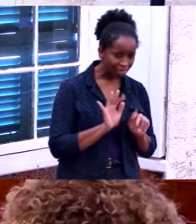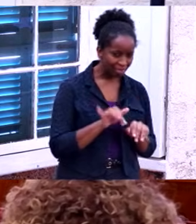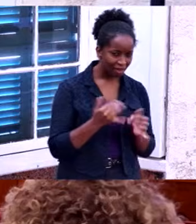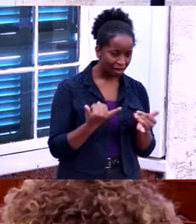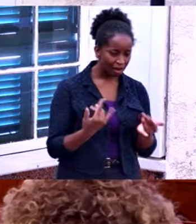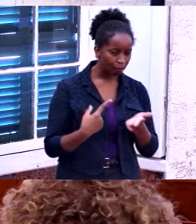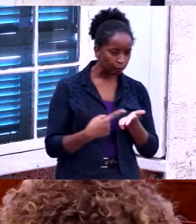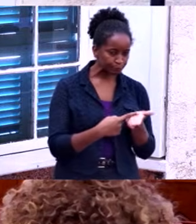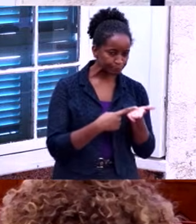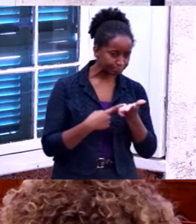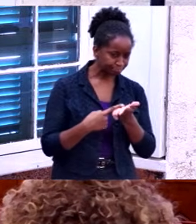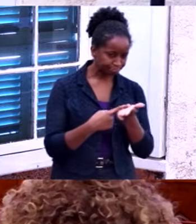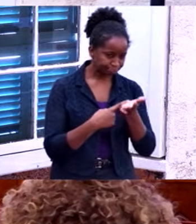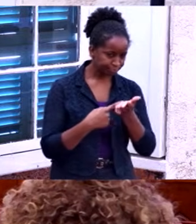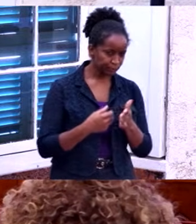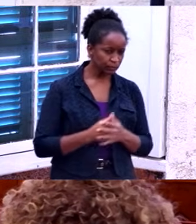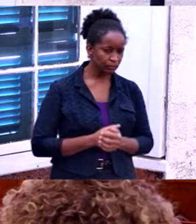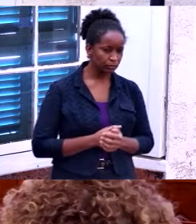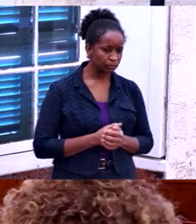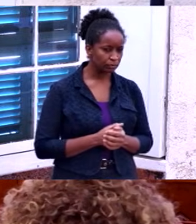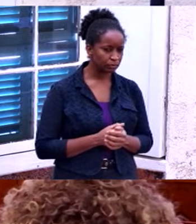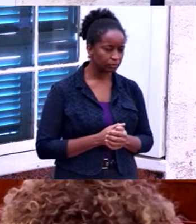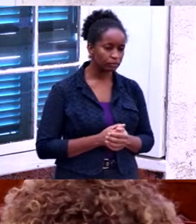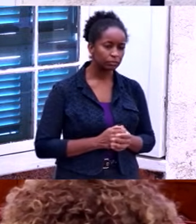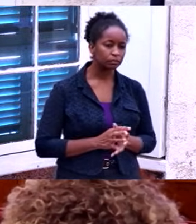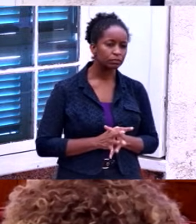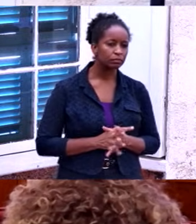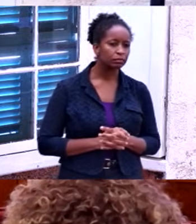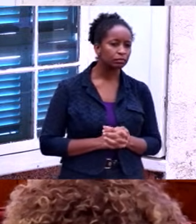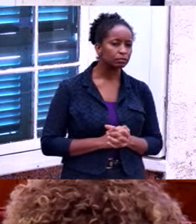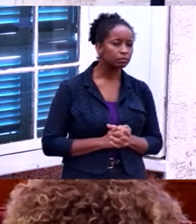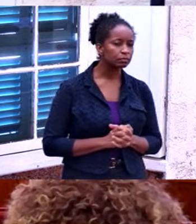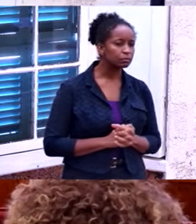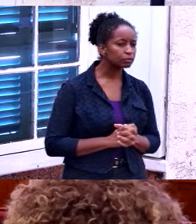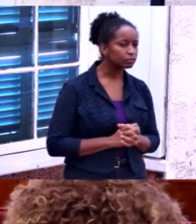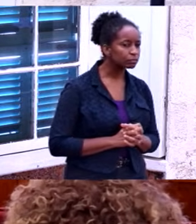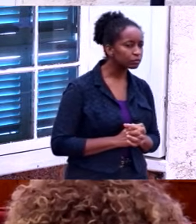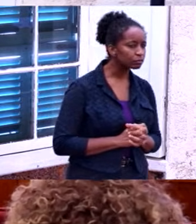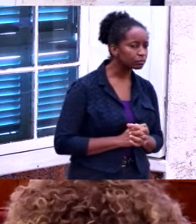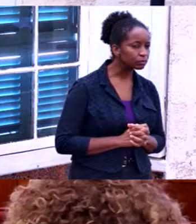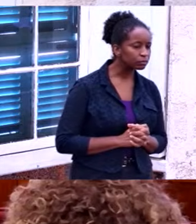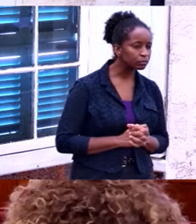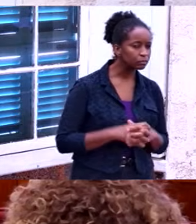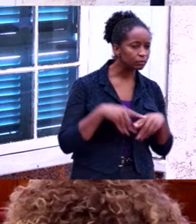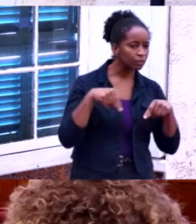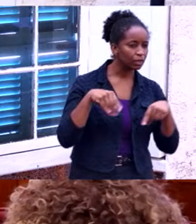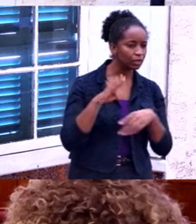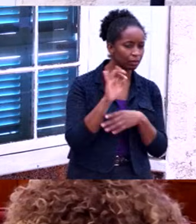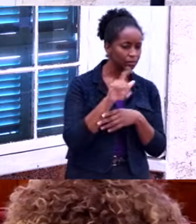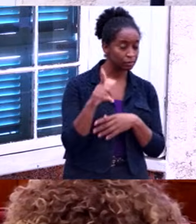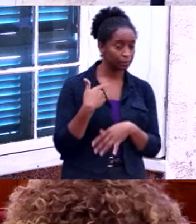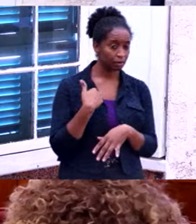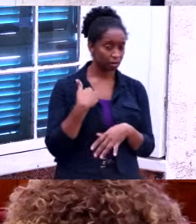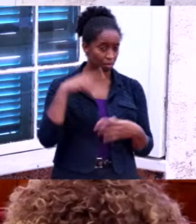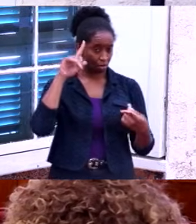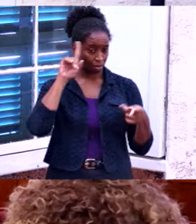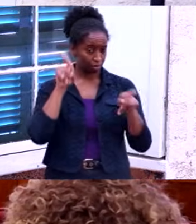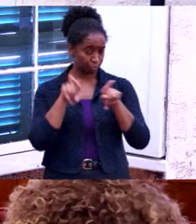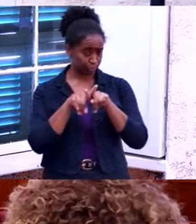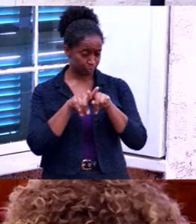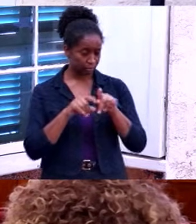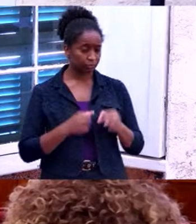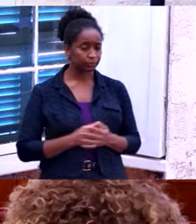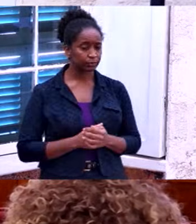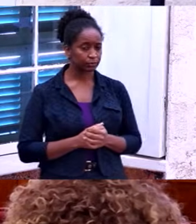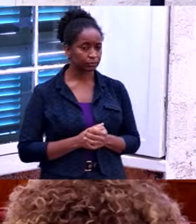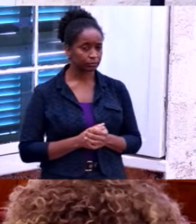And I do support the bill. But Mr. President, I observe